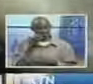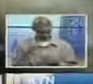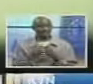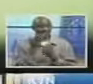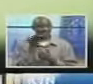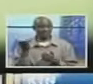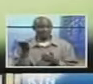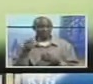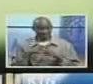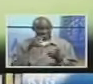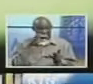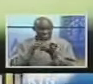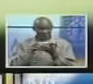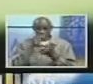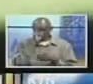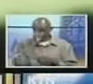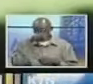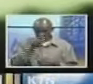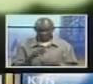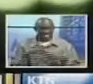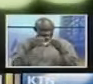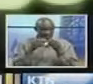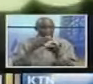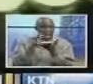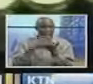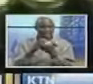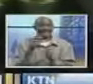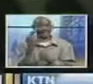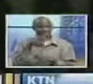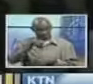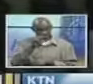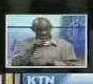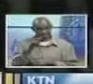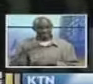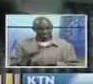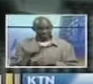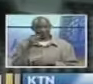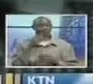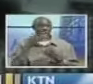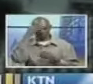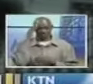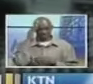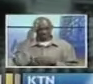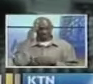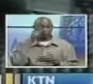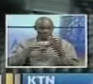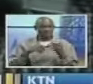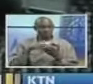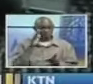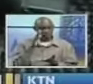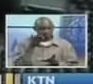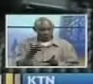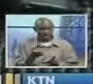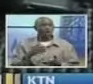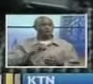country, but cases of policemen hiring out their guns have been reported in the past. What is more, for one